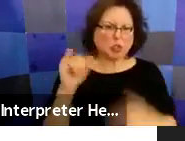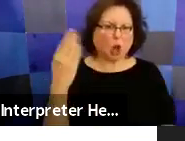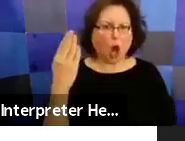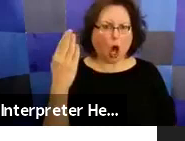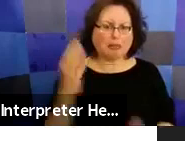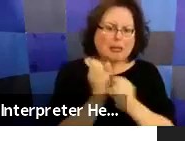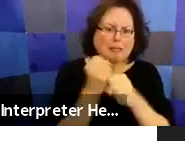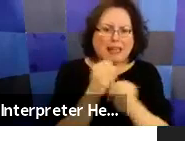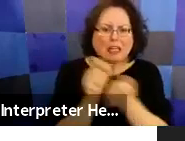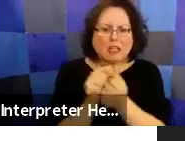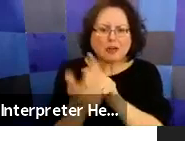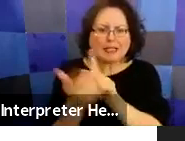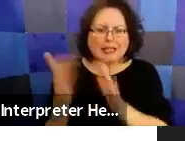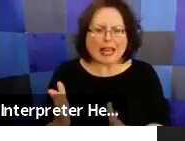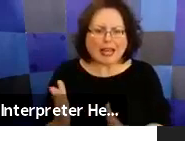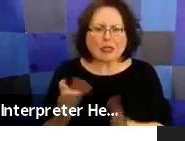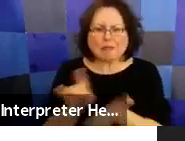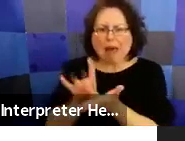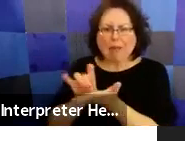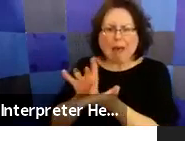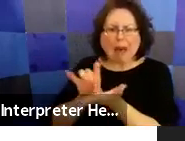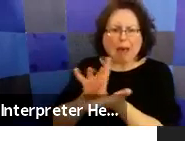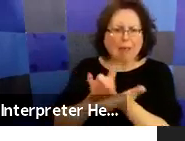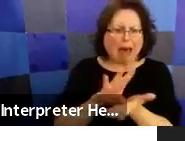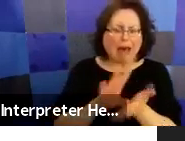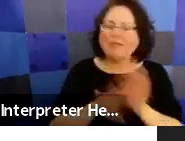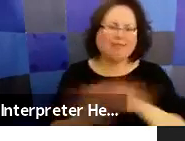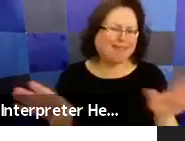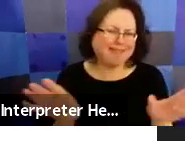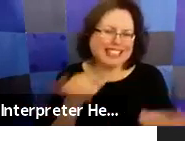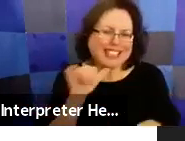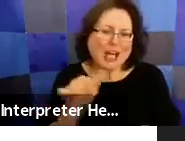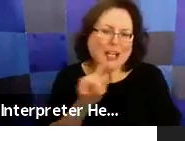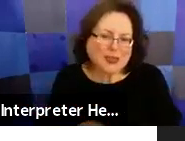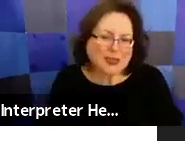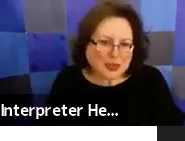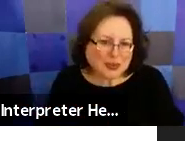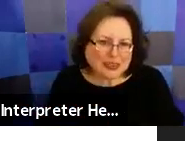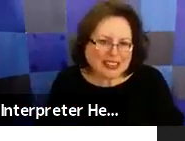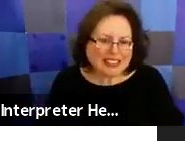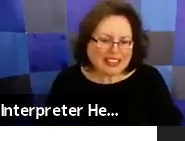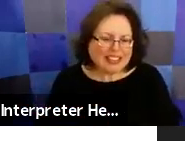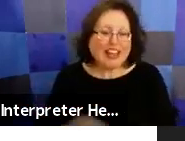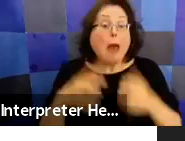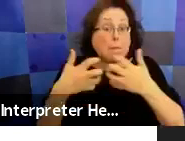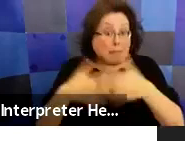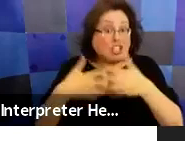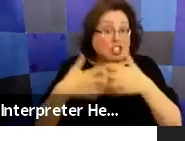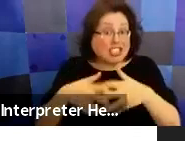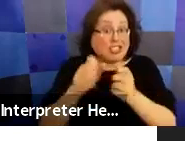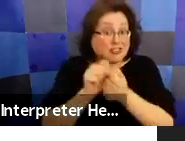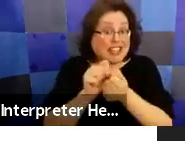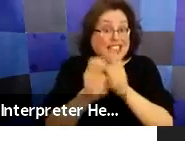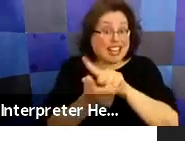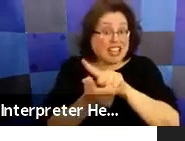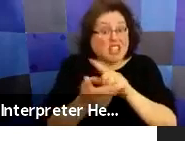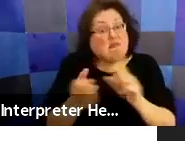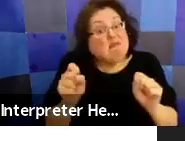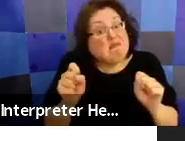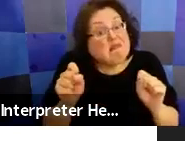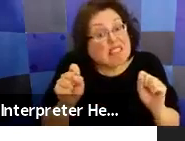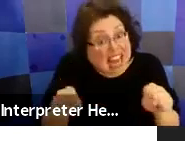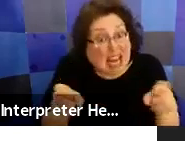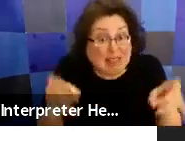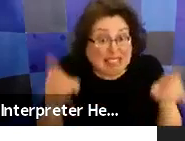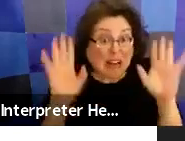translators kind of obsolete. But none of those things are true. Machine translation can be terrible.